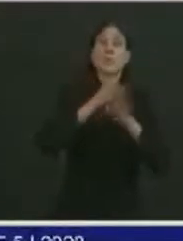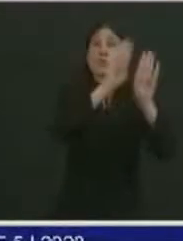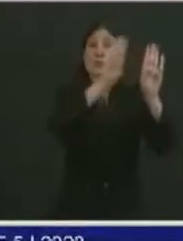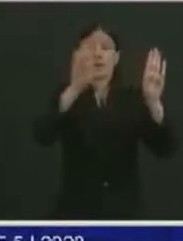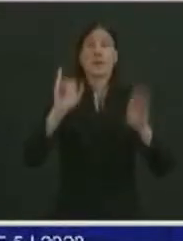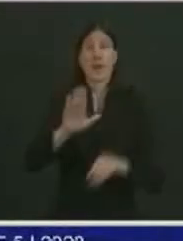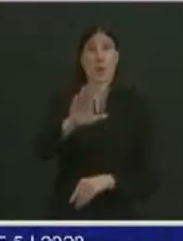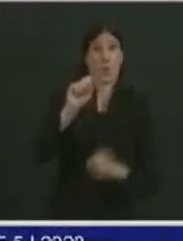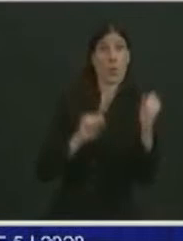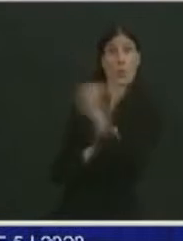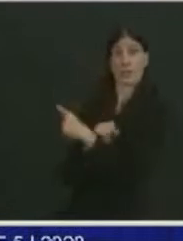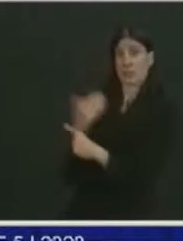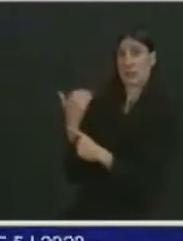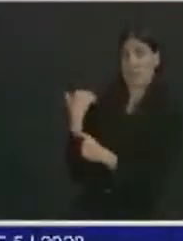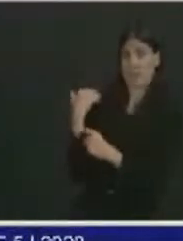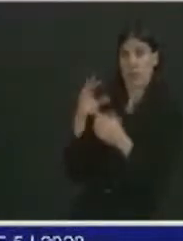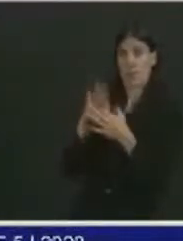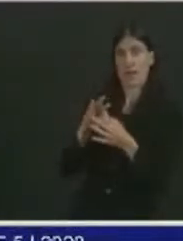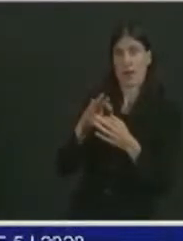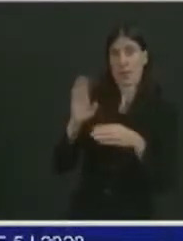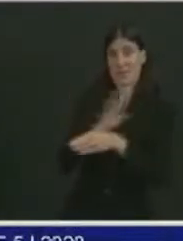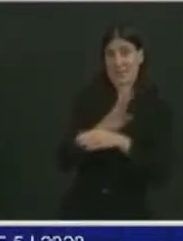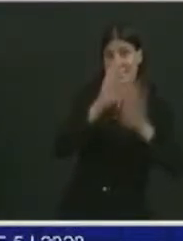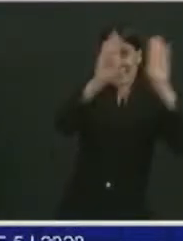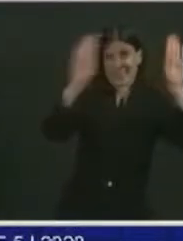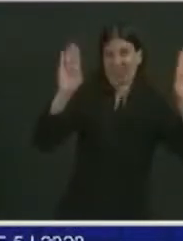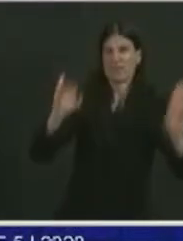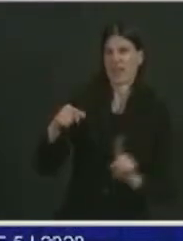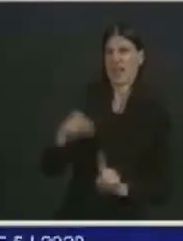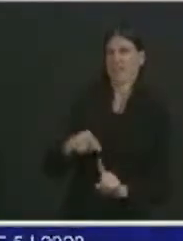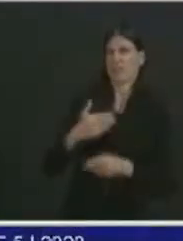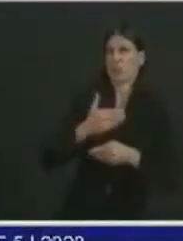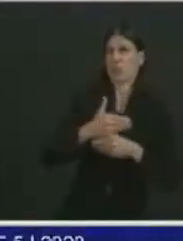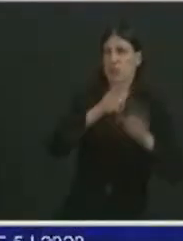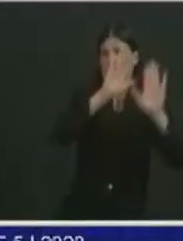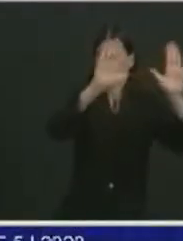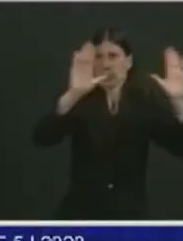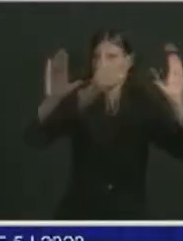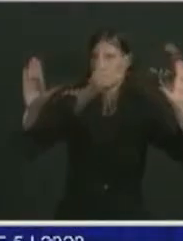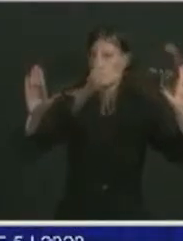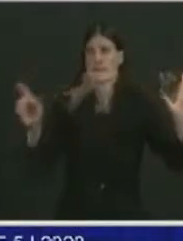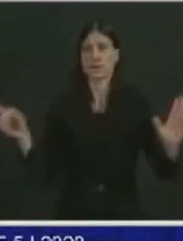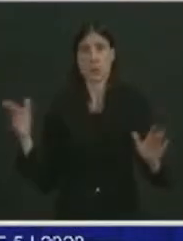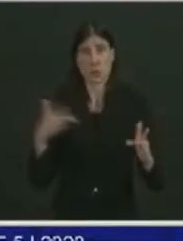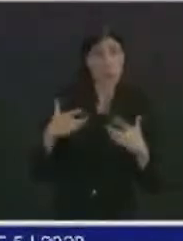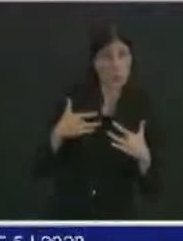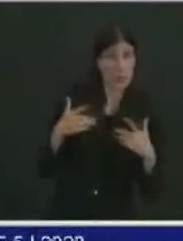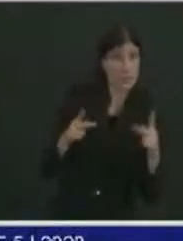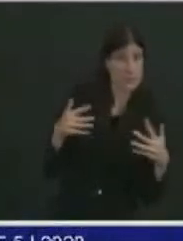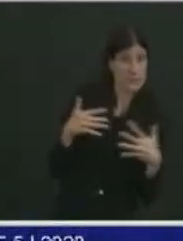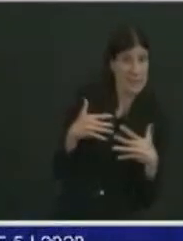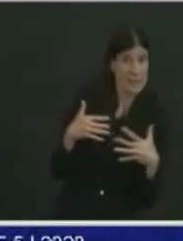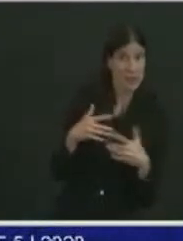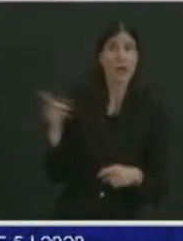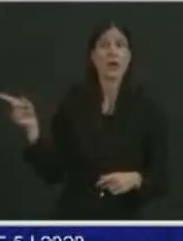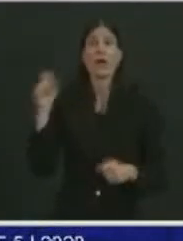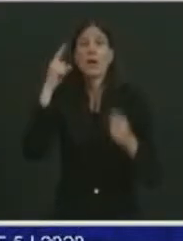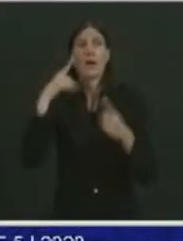There were people who came to Providence with the express goal of